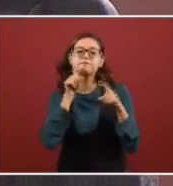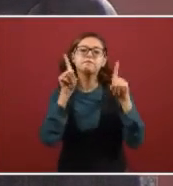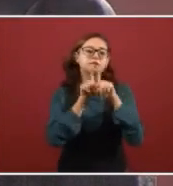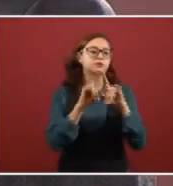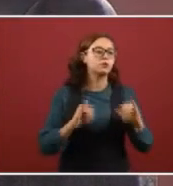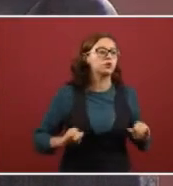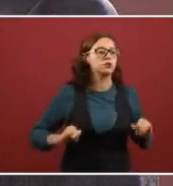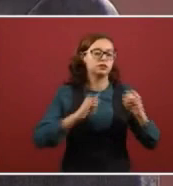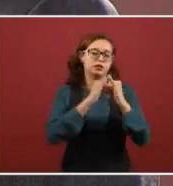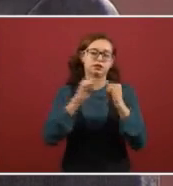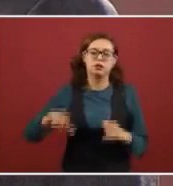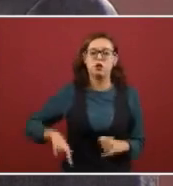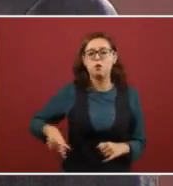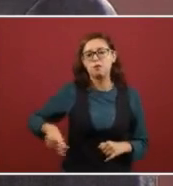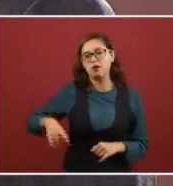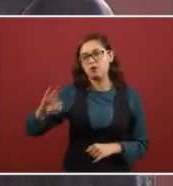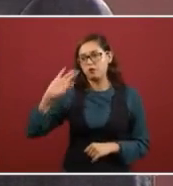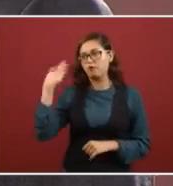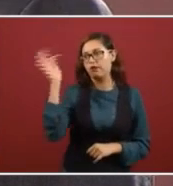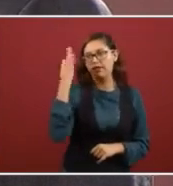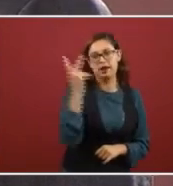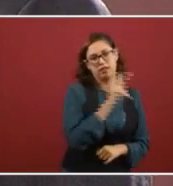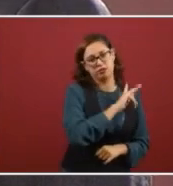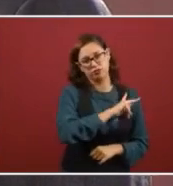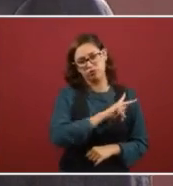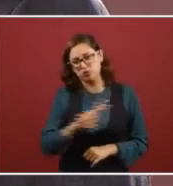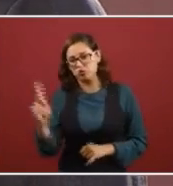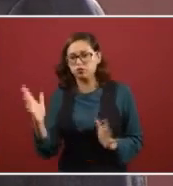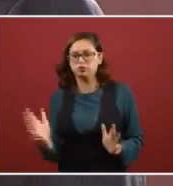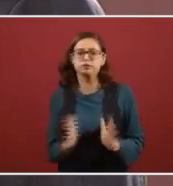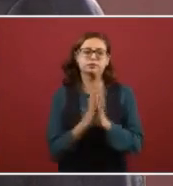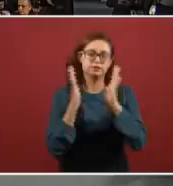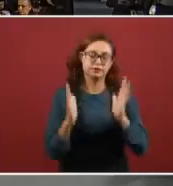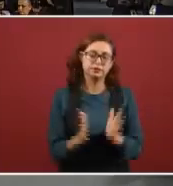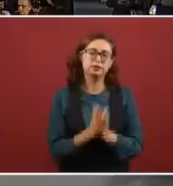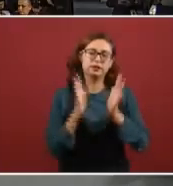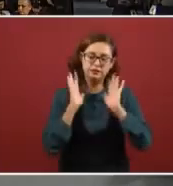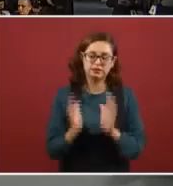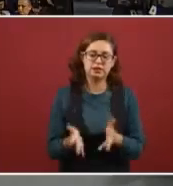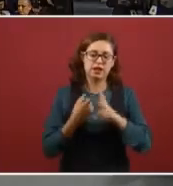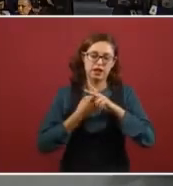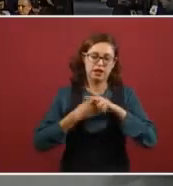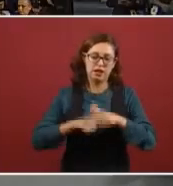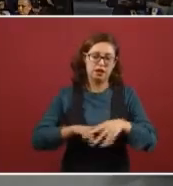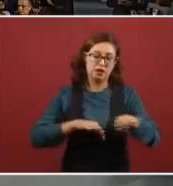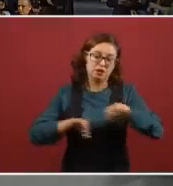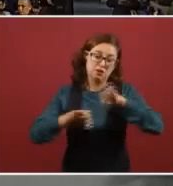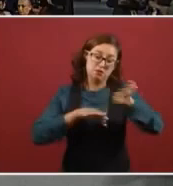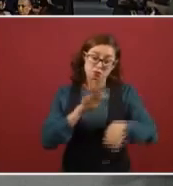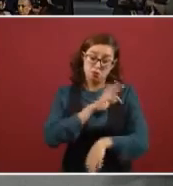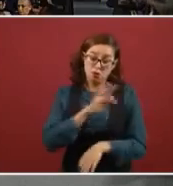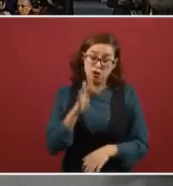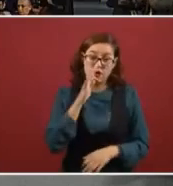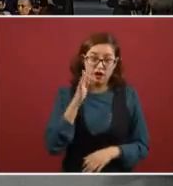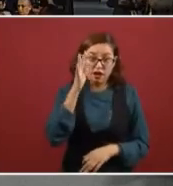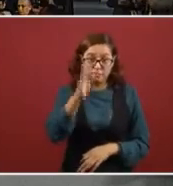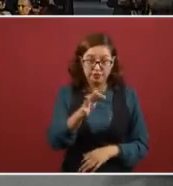all the institutions from the federal government. And we're working on that.